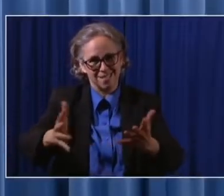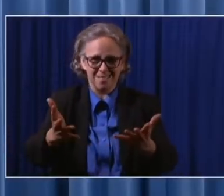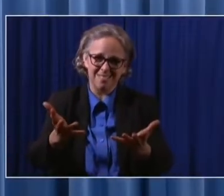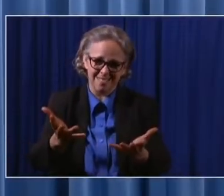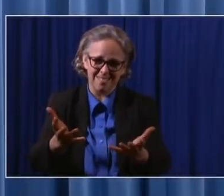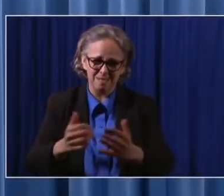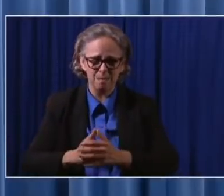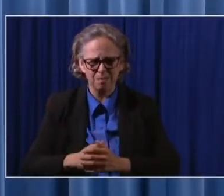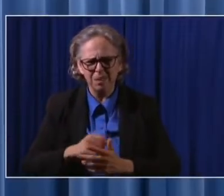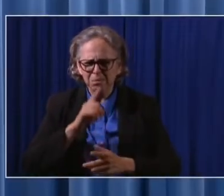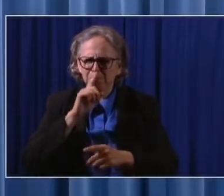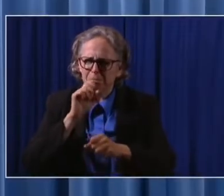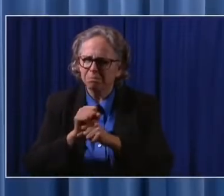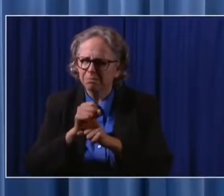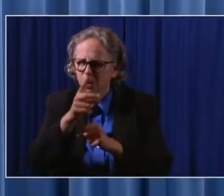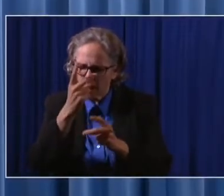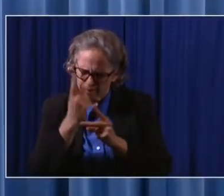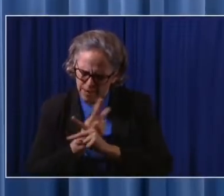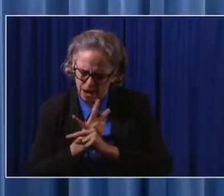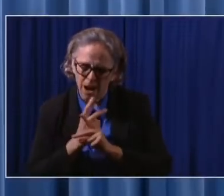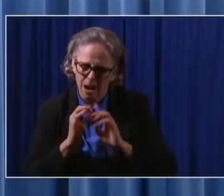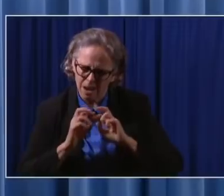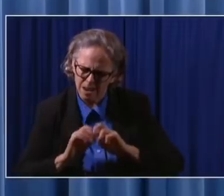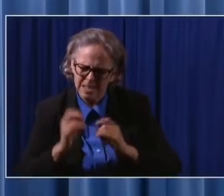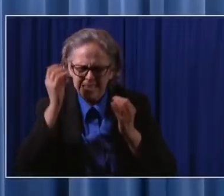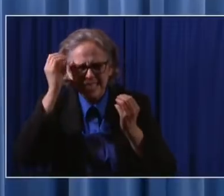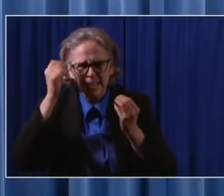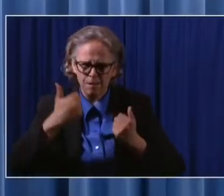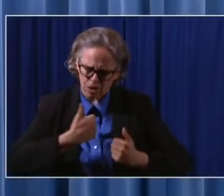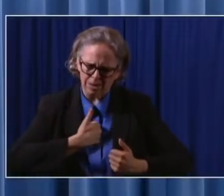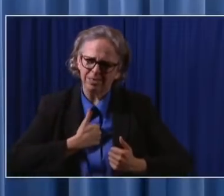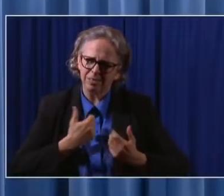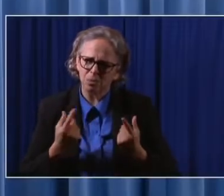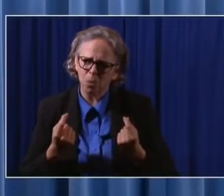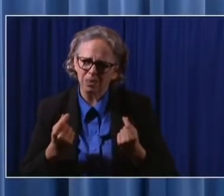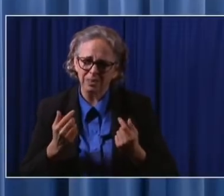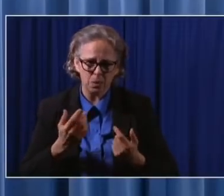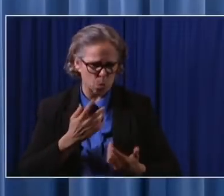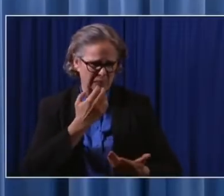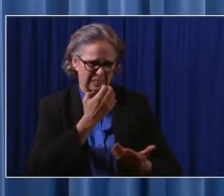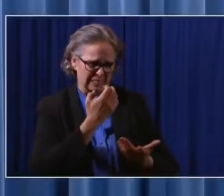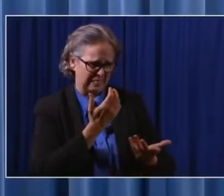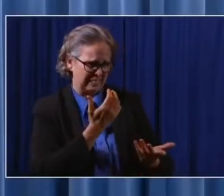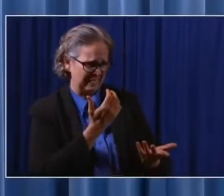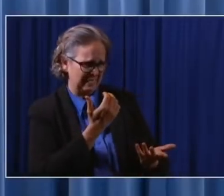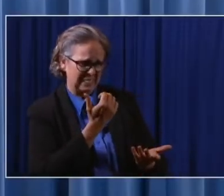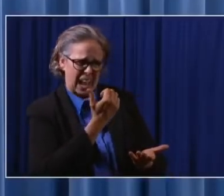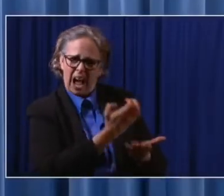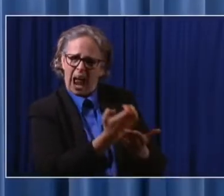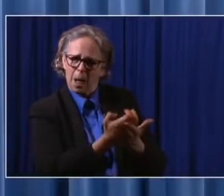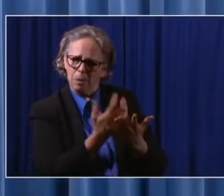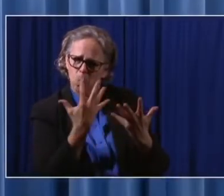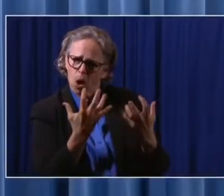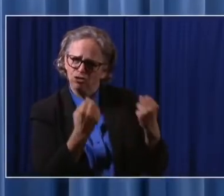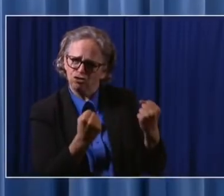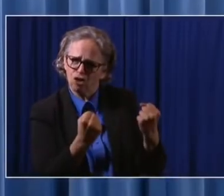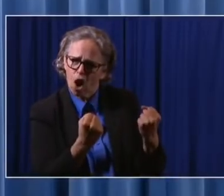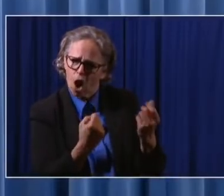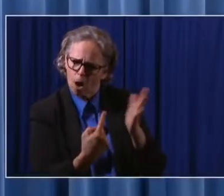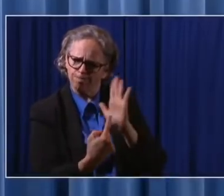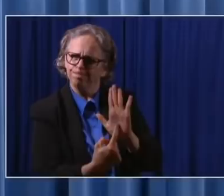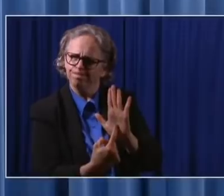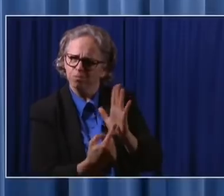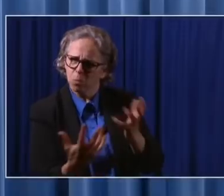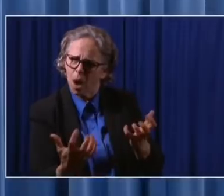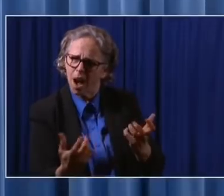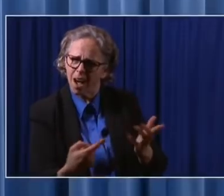think about it, and the evidence is just absolutely overwhelming, that you're going to see more and more people who are going to comply. Will everyone? Certainly not.